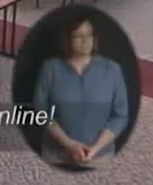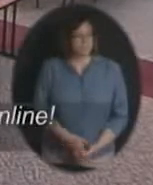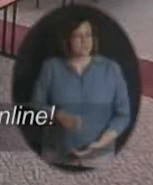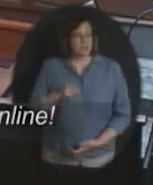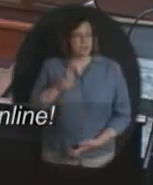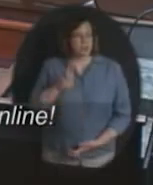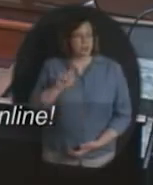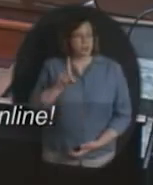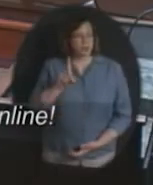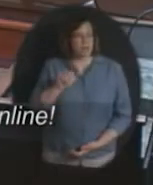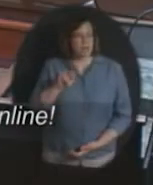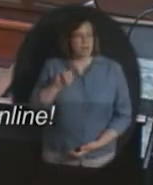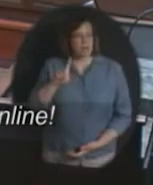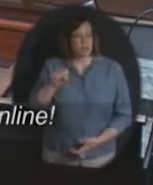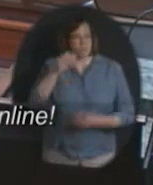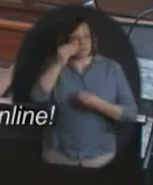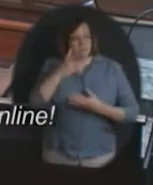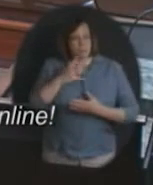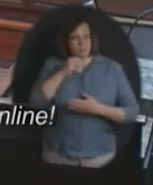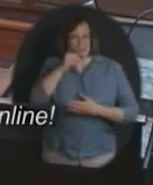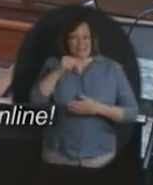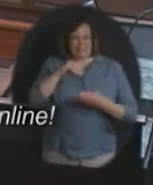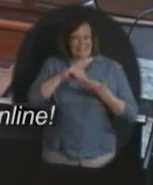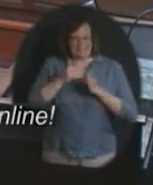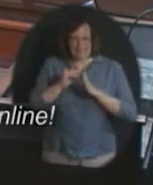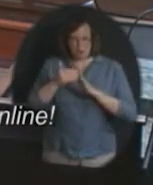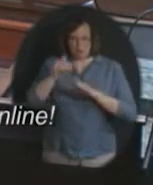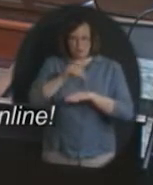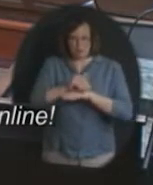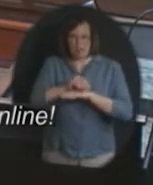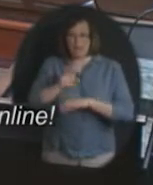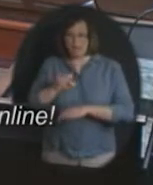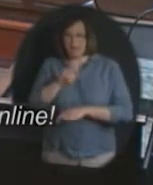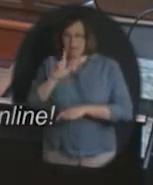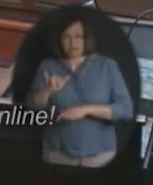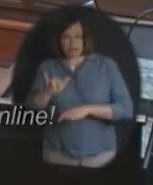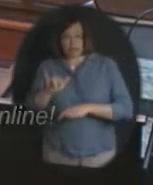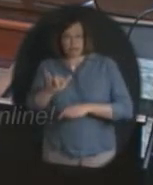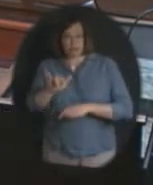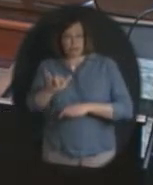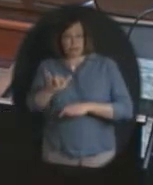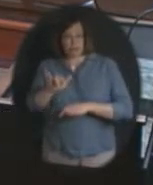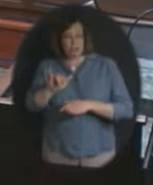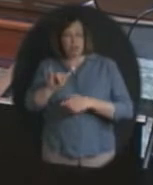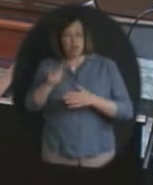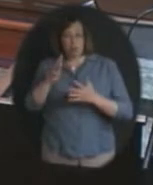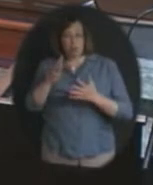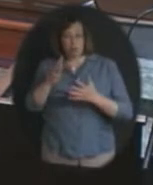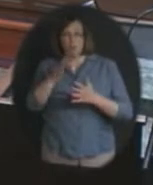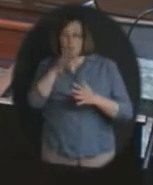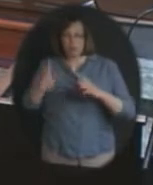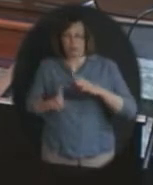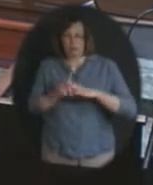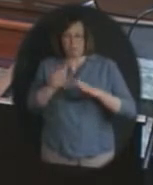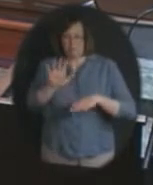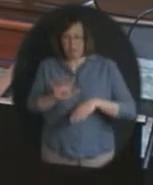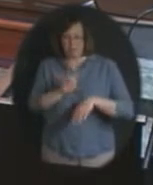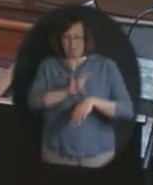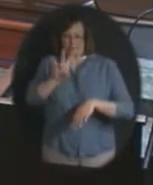Dr. Daniels informed me that she is out of town this evening, and Ms. Ashley intends to join us about 7 o'clock tonight.